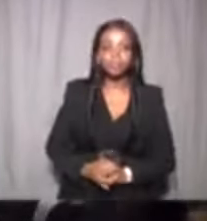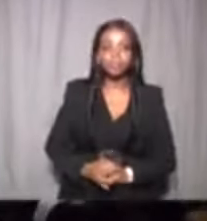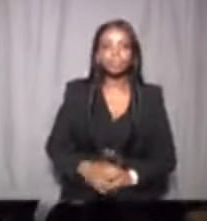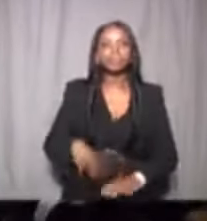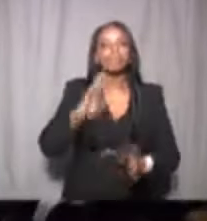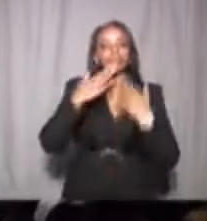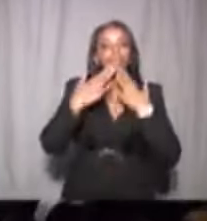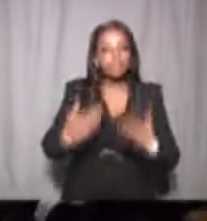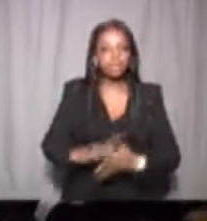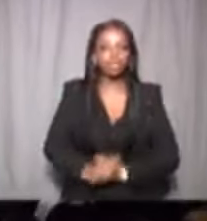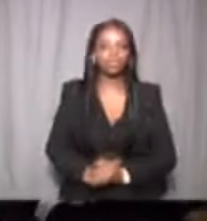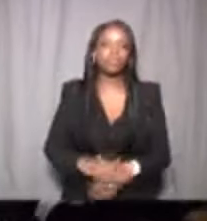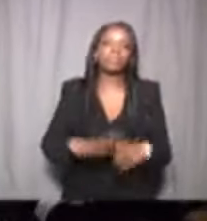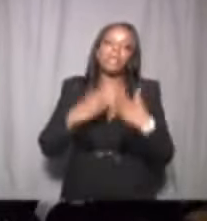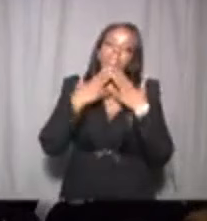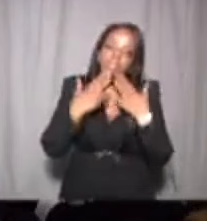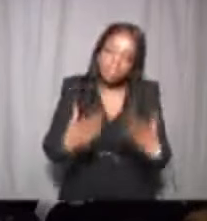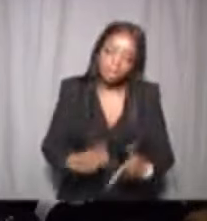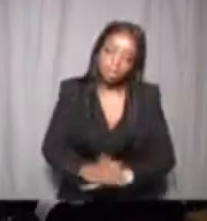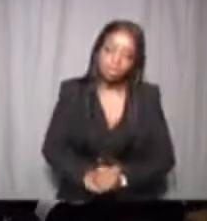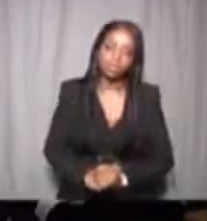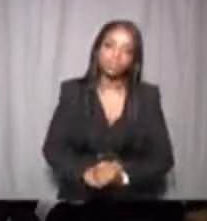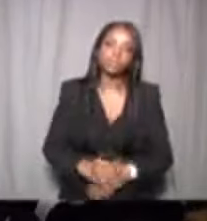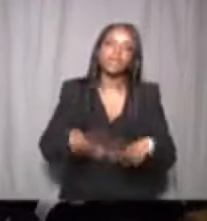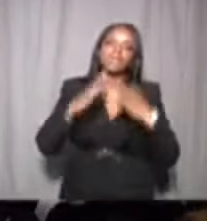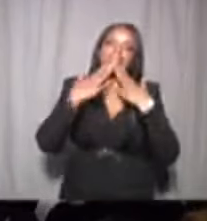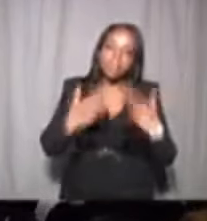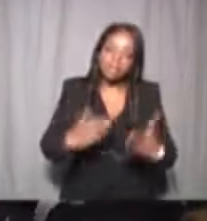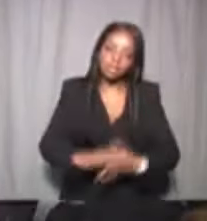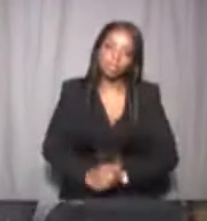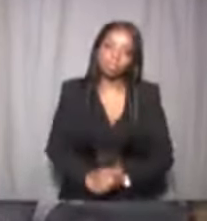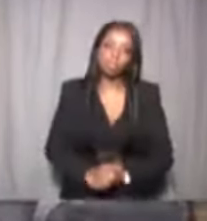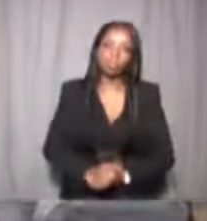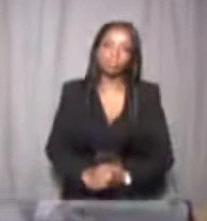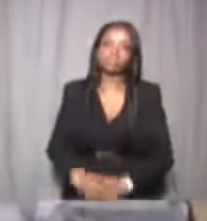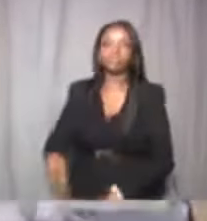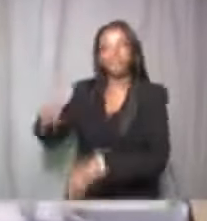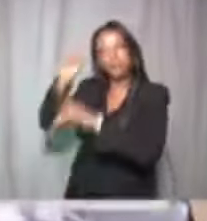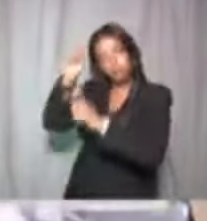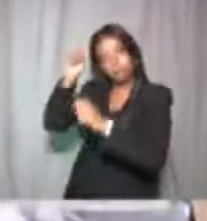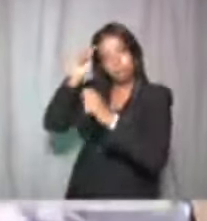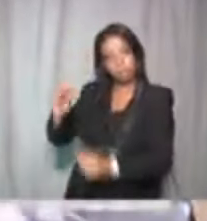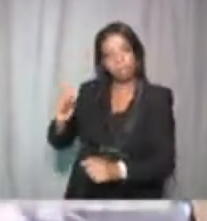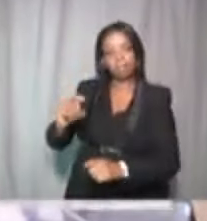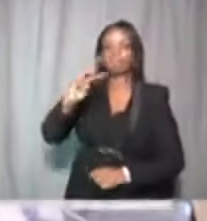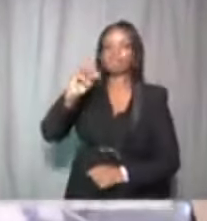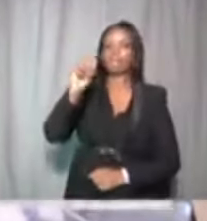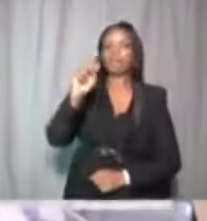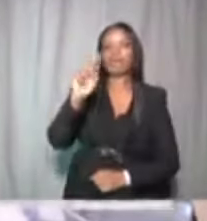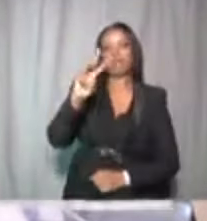Thank you, thank you, thank you. Honorable Makwala, can you sit down?